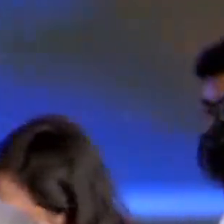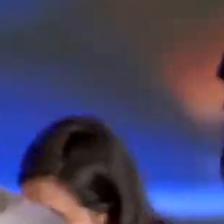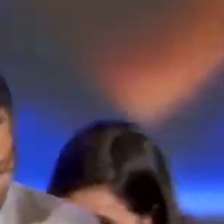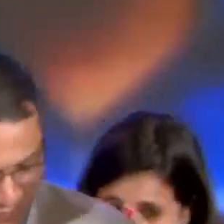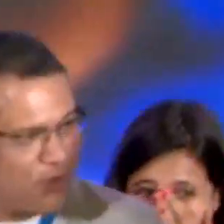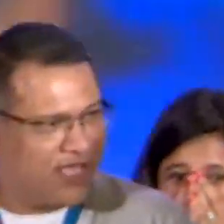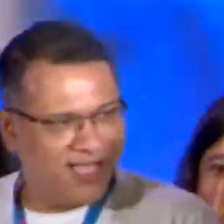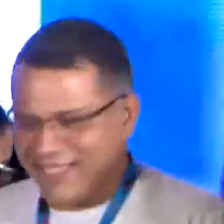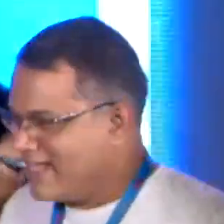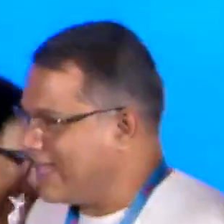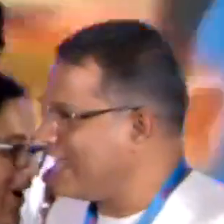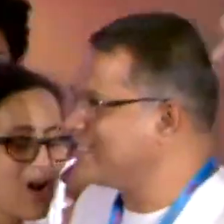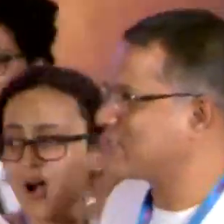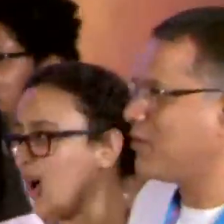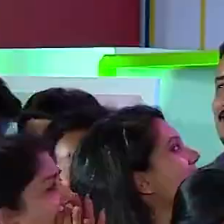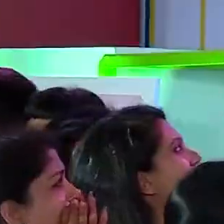I just hope this doesn't break.